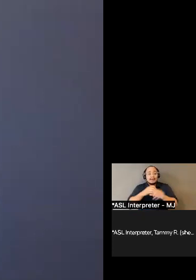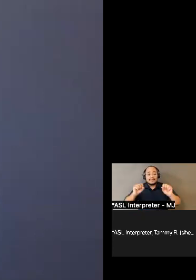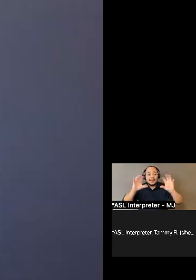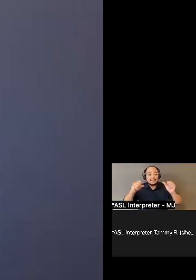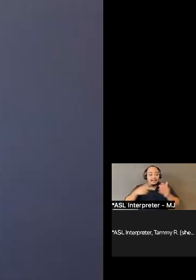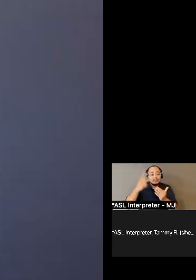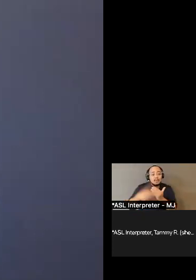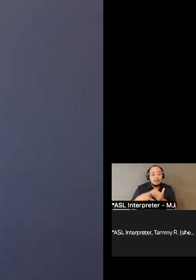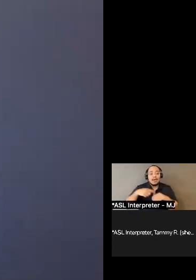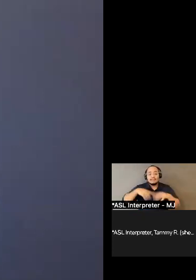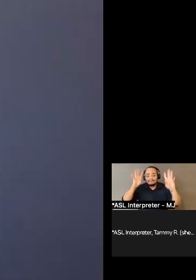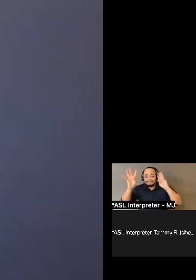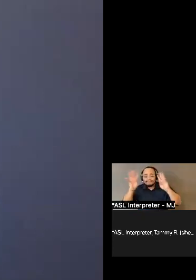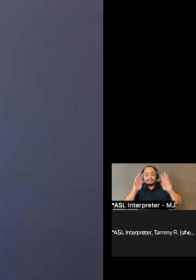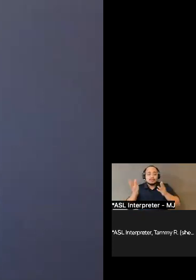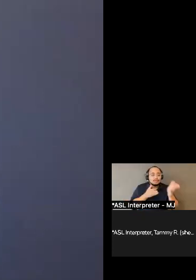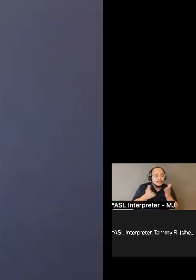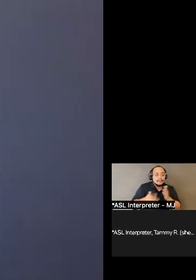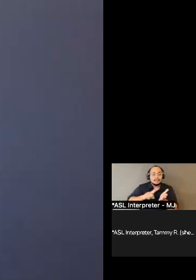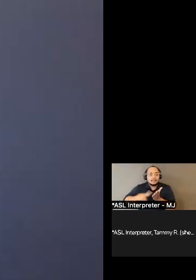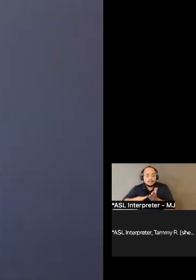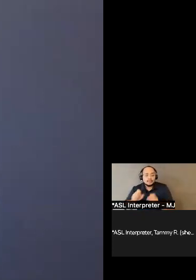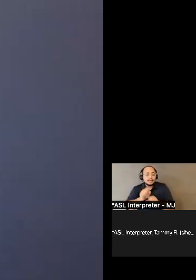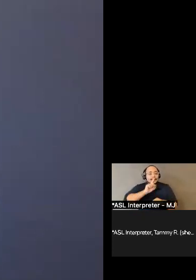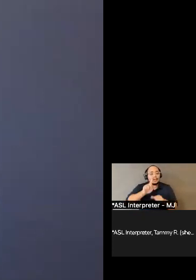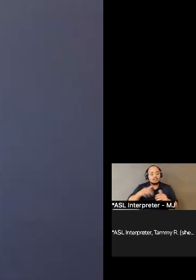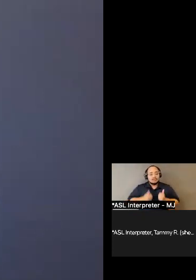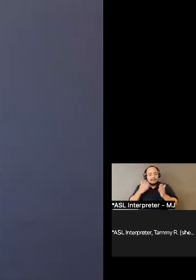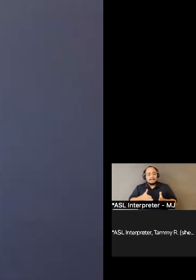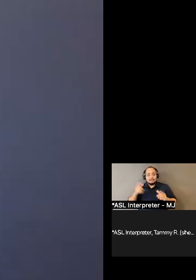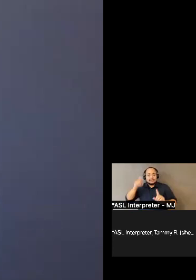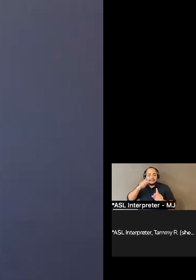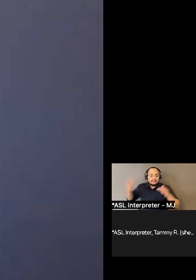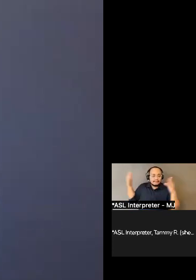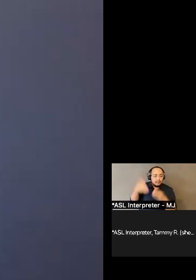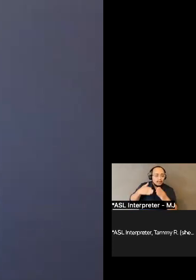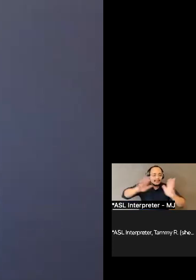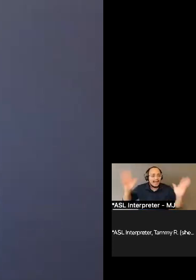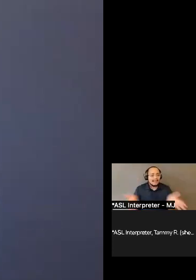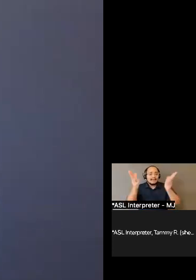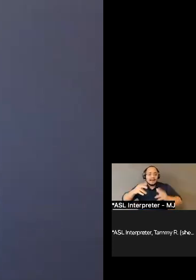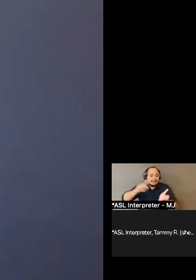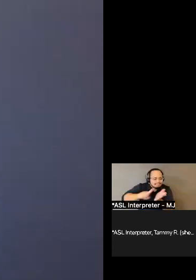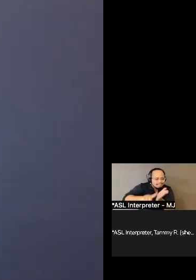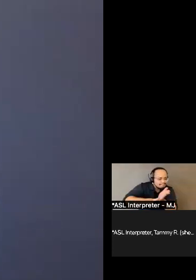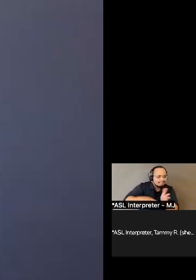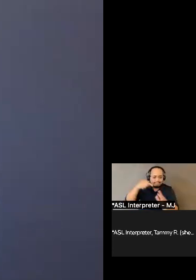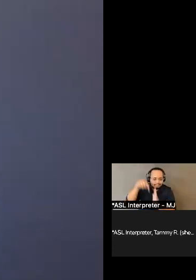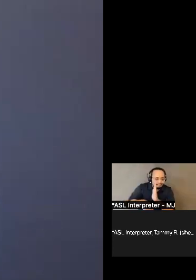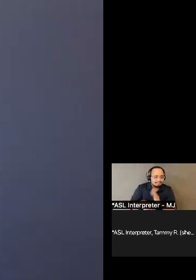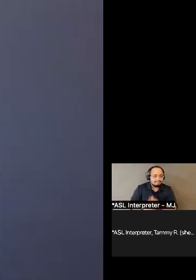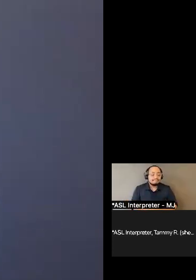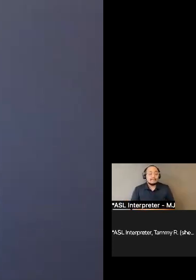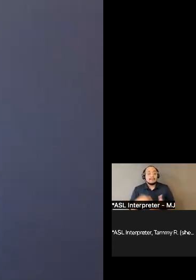programs and services and research that ensures that survivors' needs were centered, elevated, and respectfully researched.